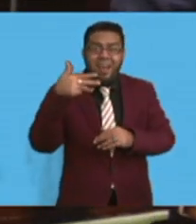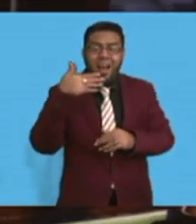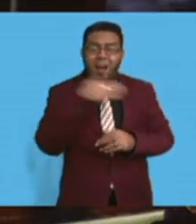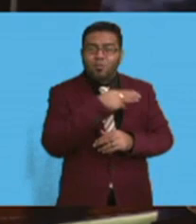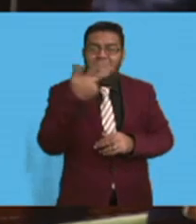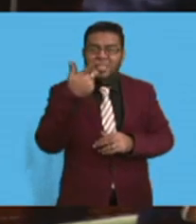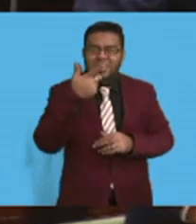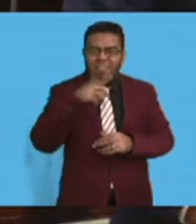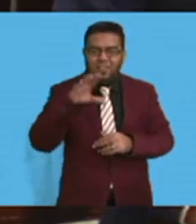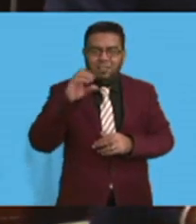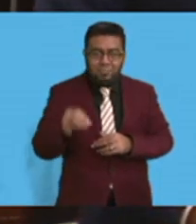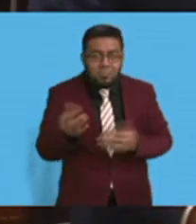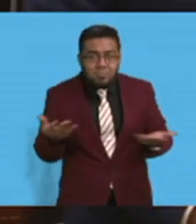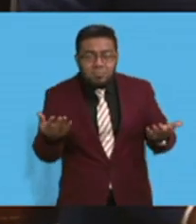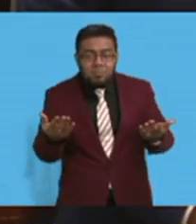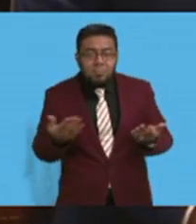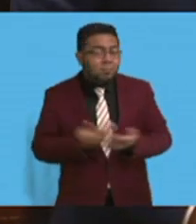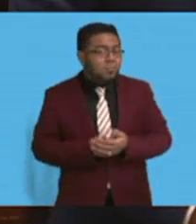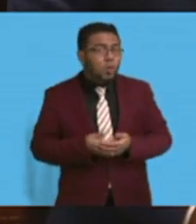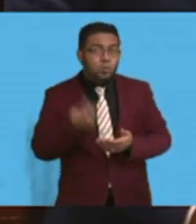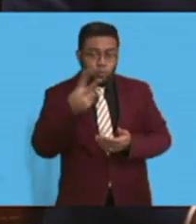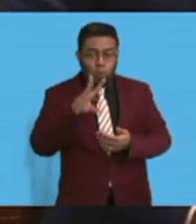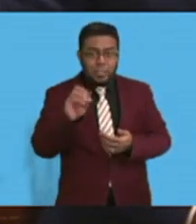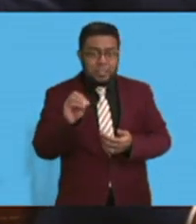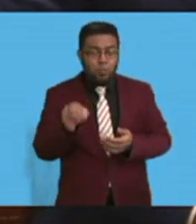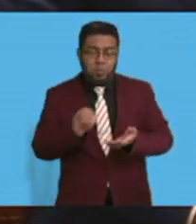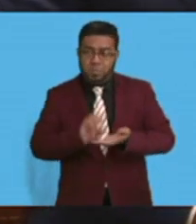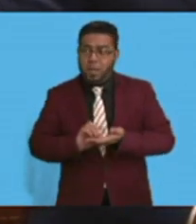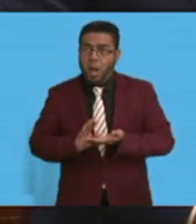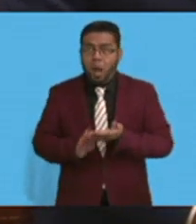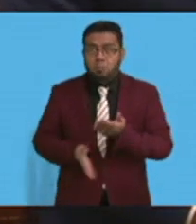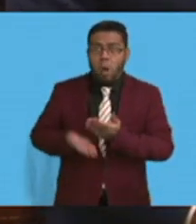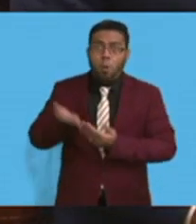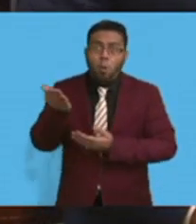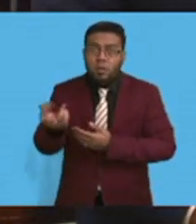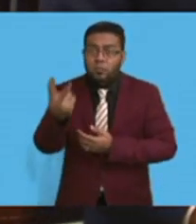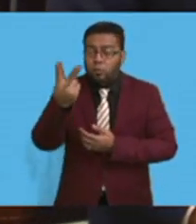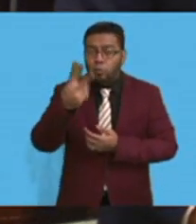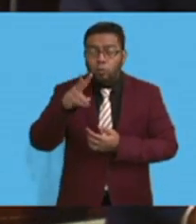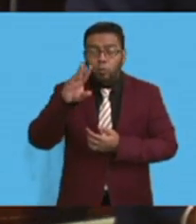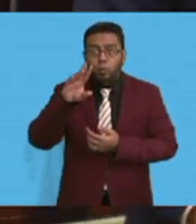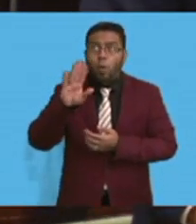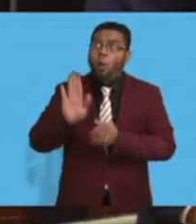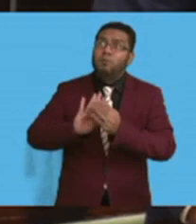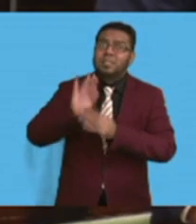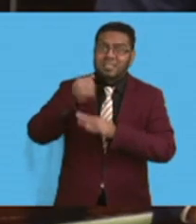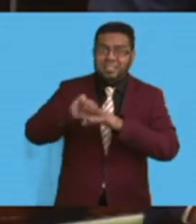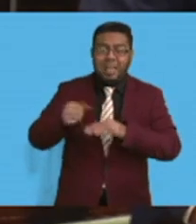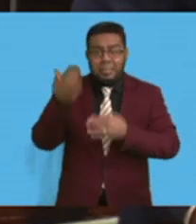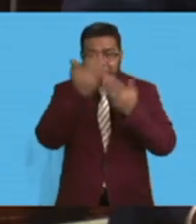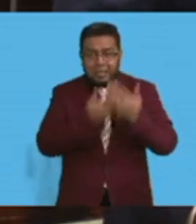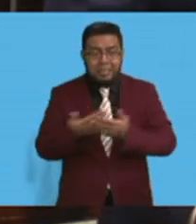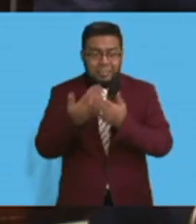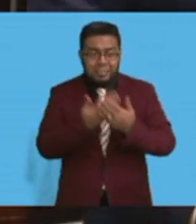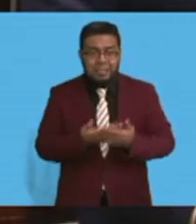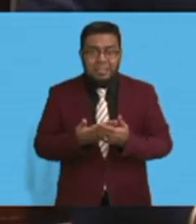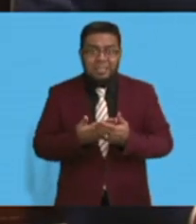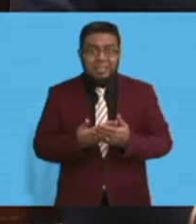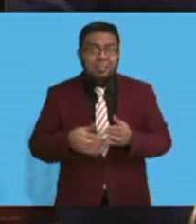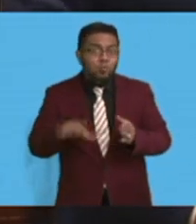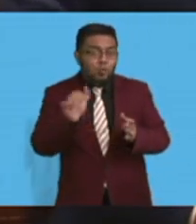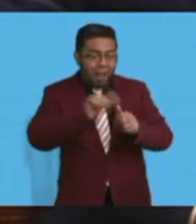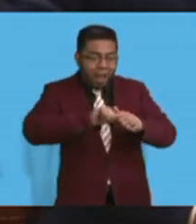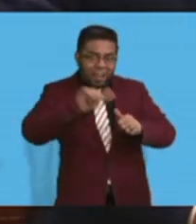new scholarships, Madam Speaker, 20 will be awarded for overseas study in specialized courses that we don't offer in Fiji, including